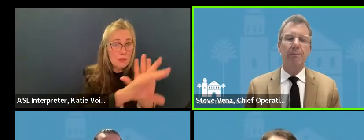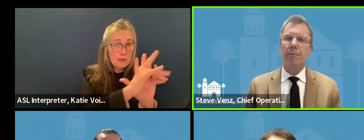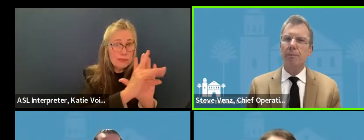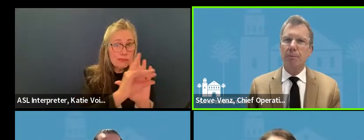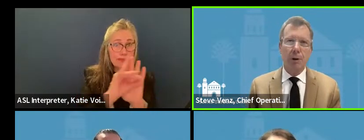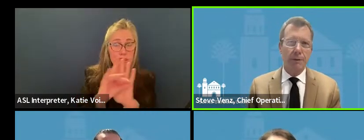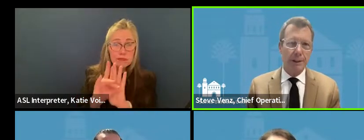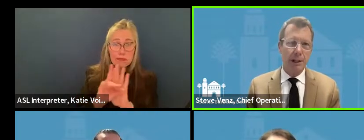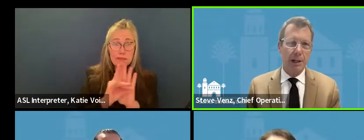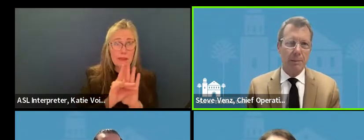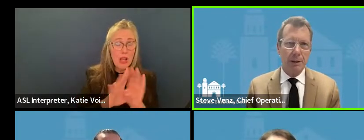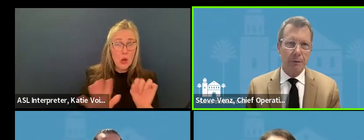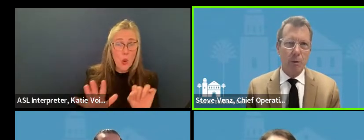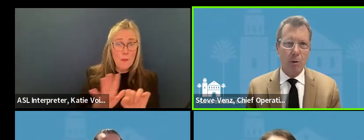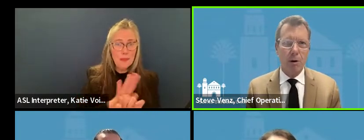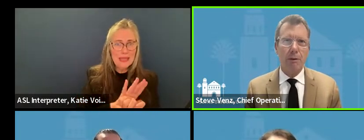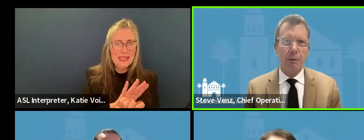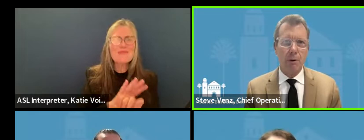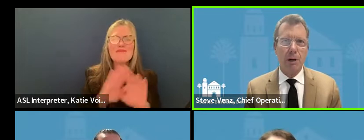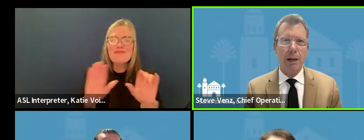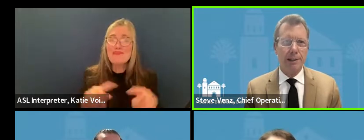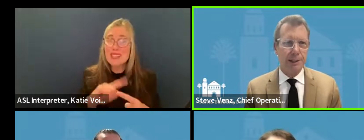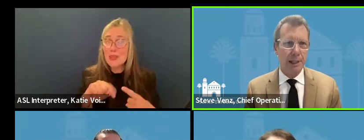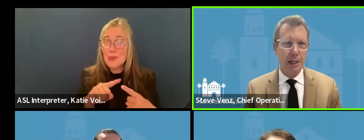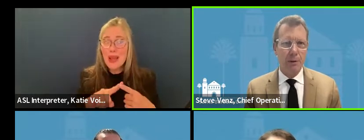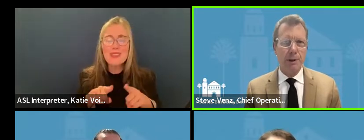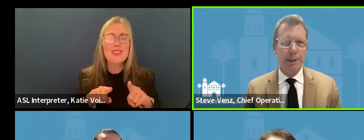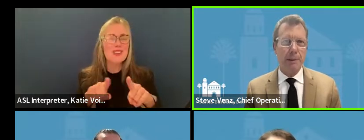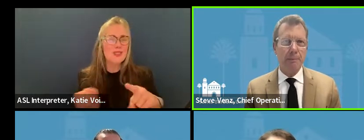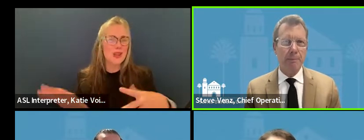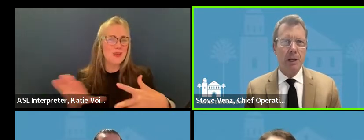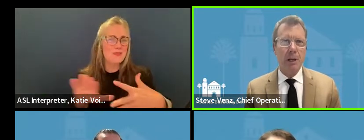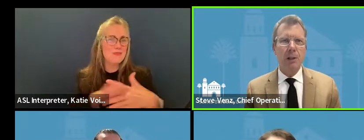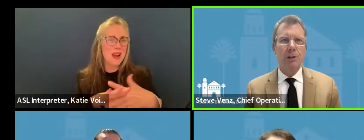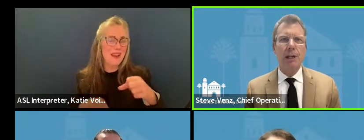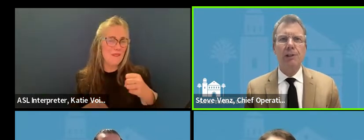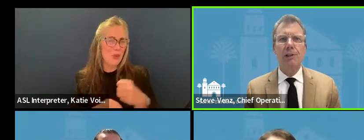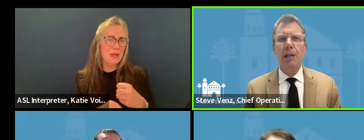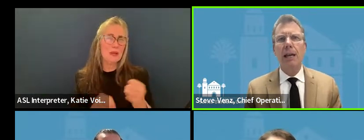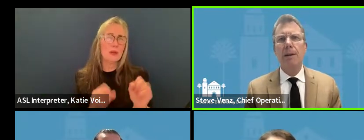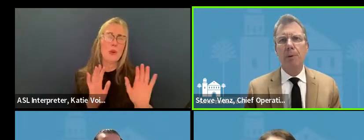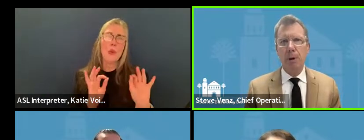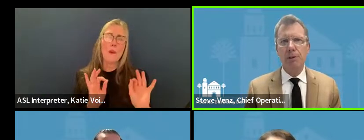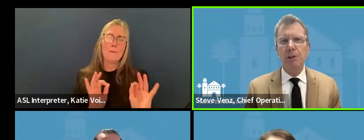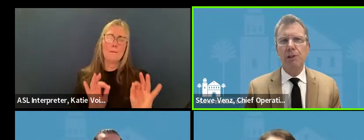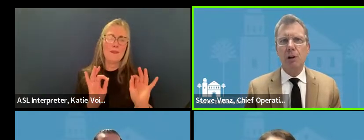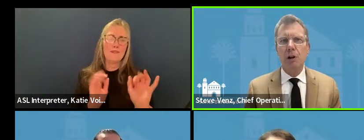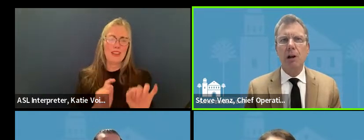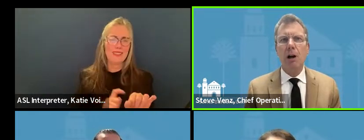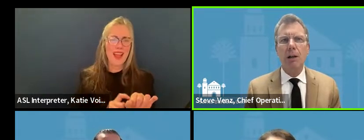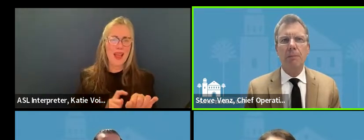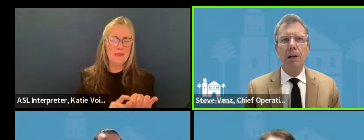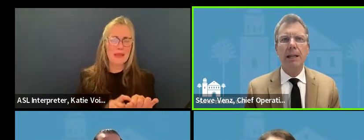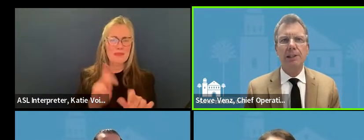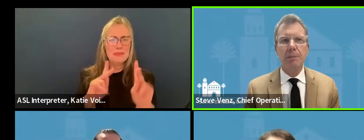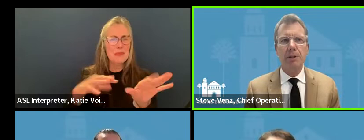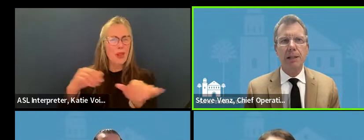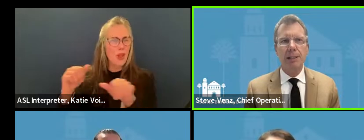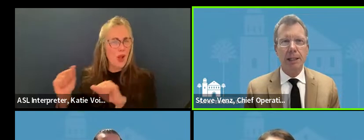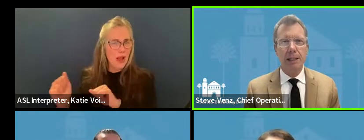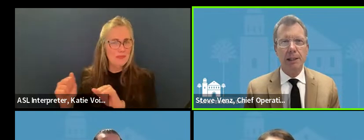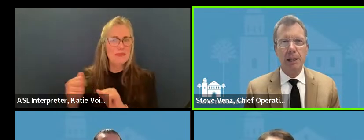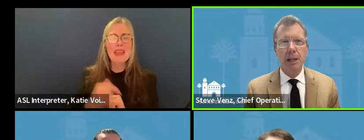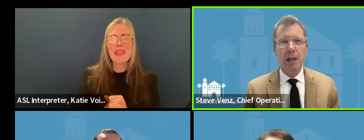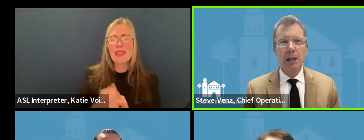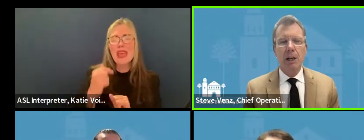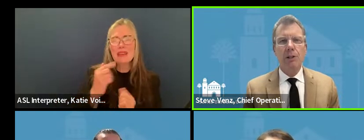really perfect timing for us with them. So they proposed to start on Monday, December